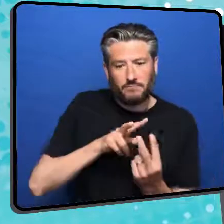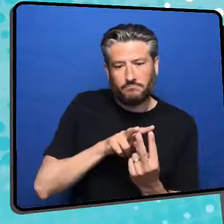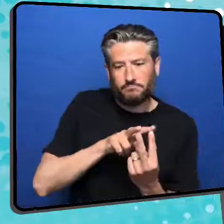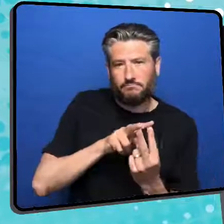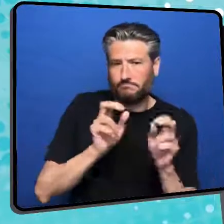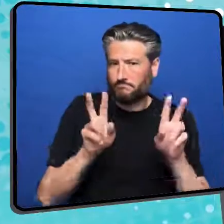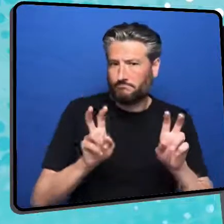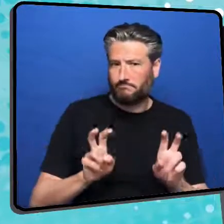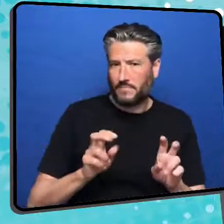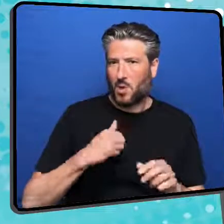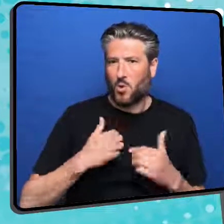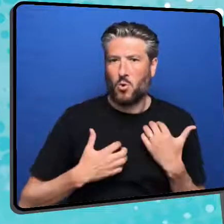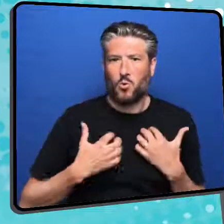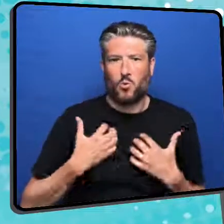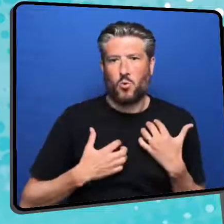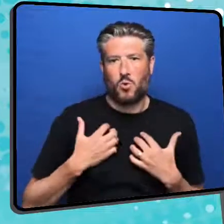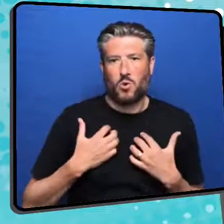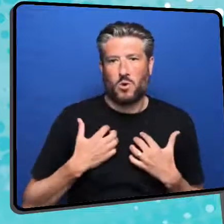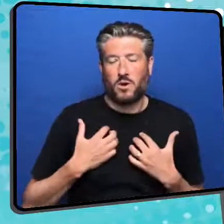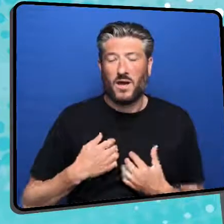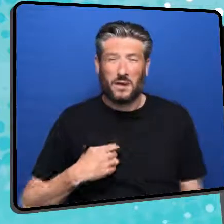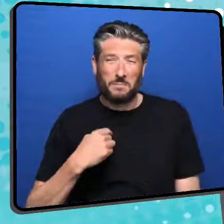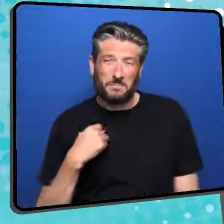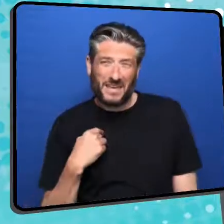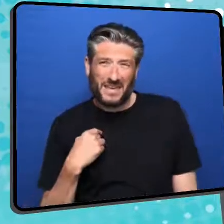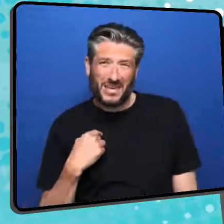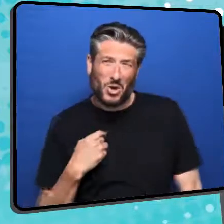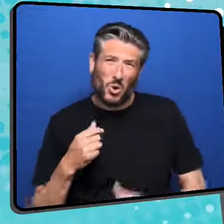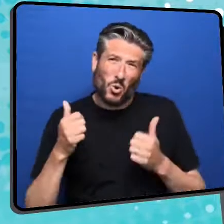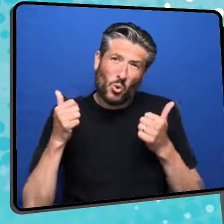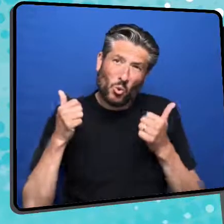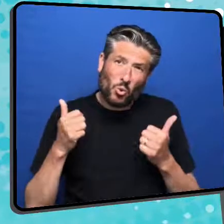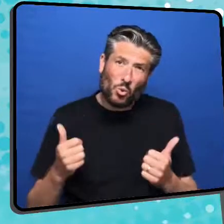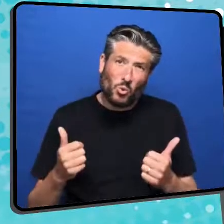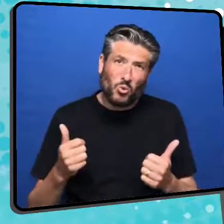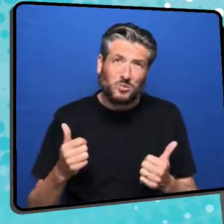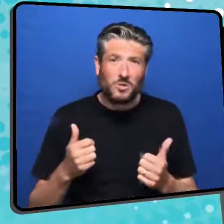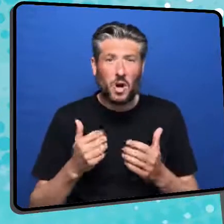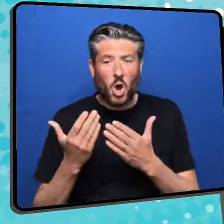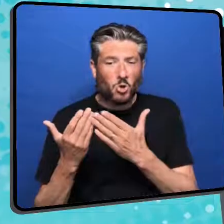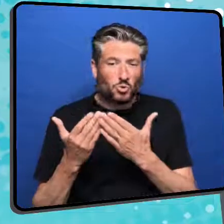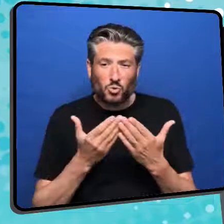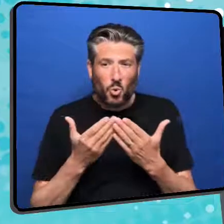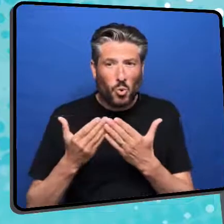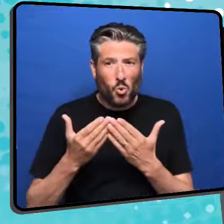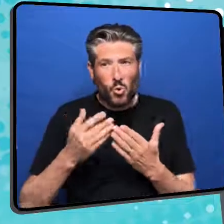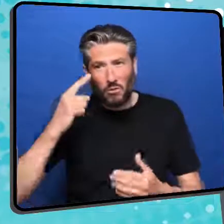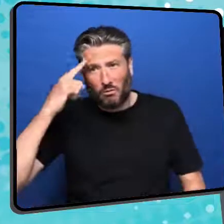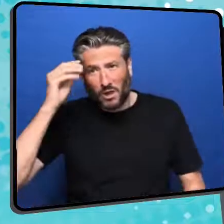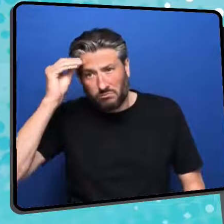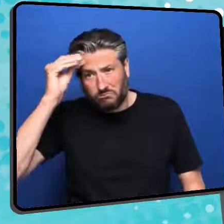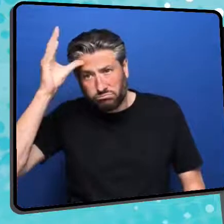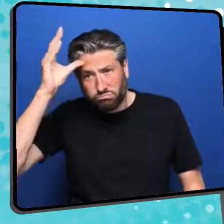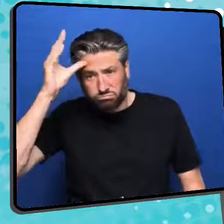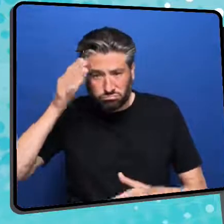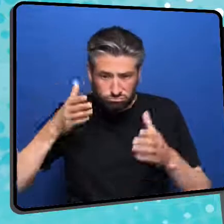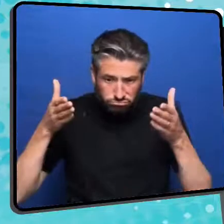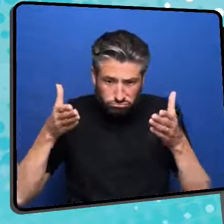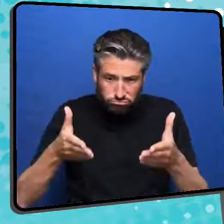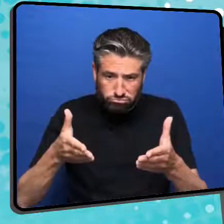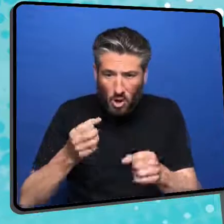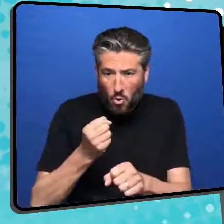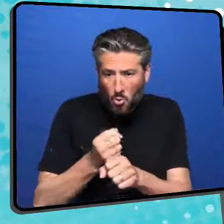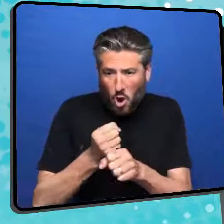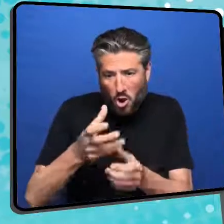was not a really good student in high school, so it was considered as basically the easiest one to start with. But after